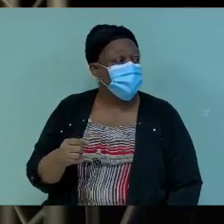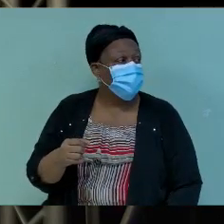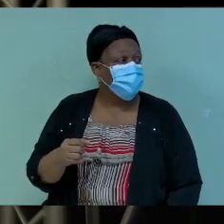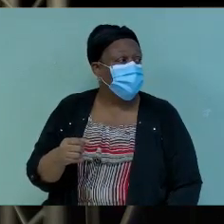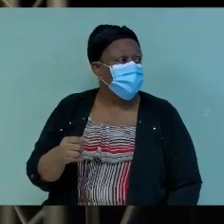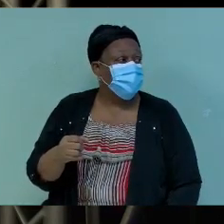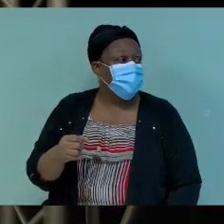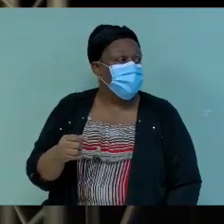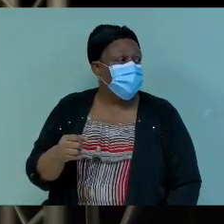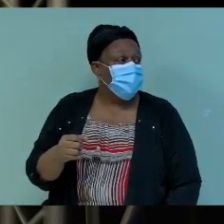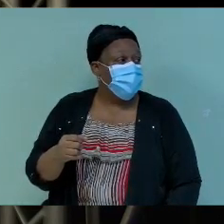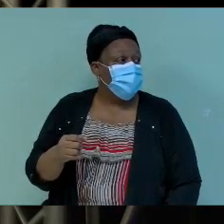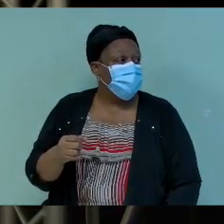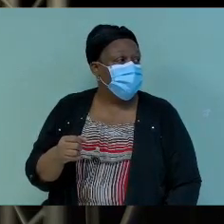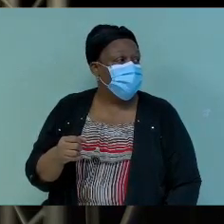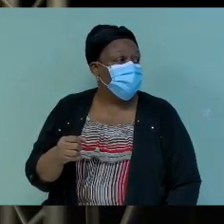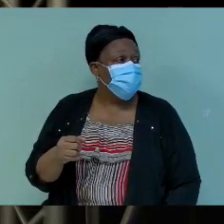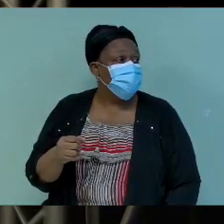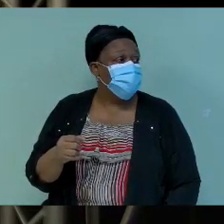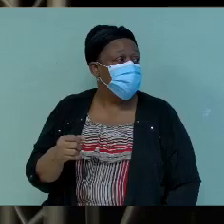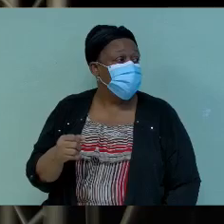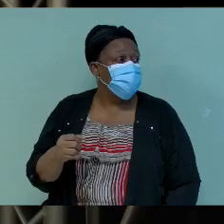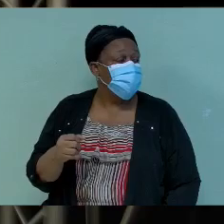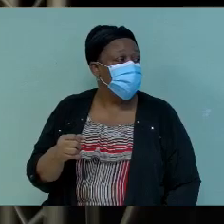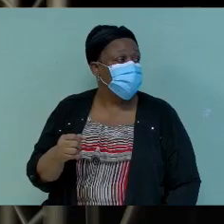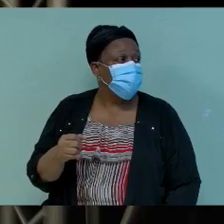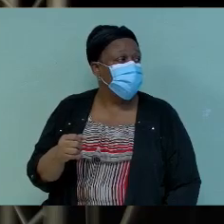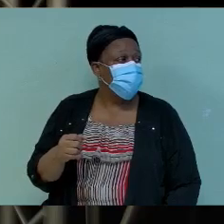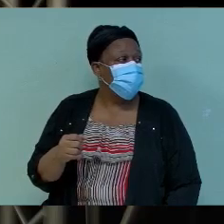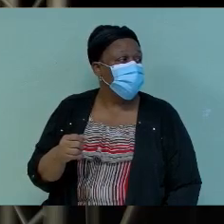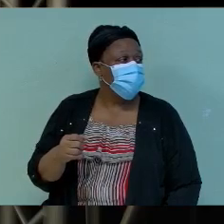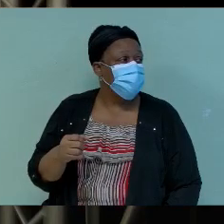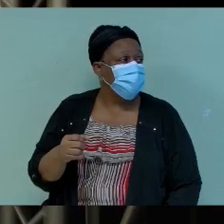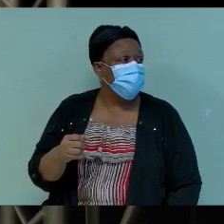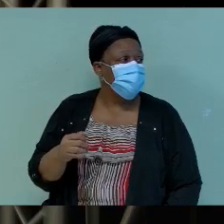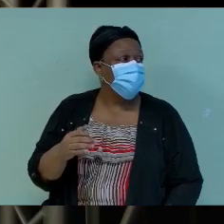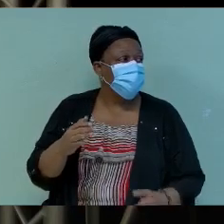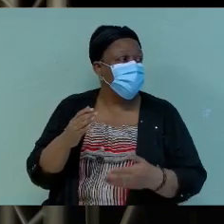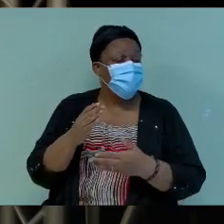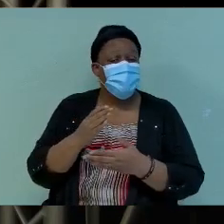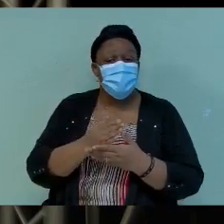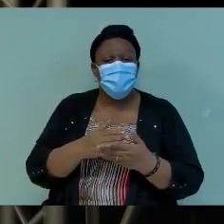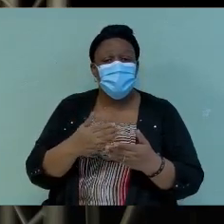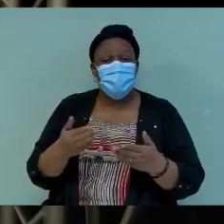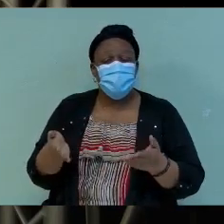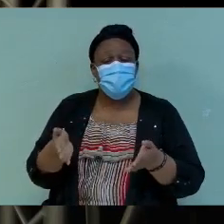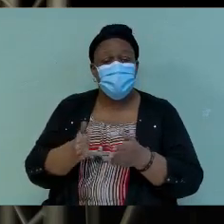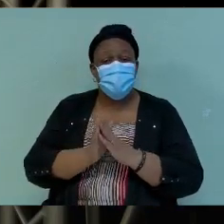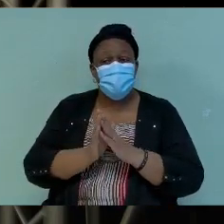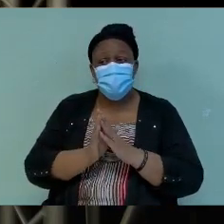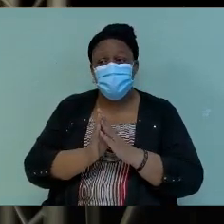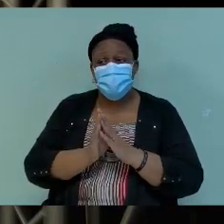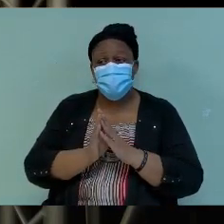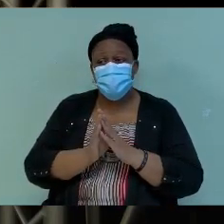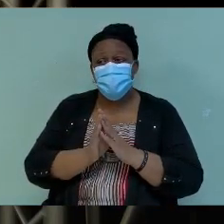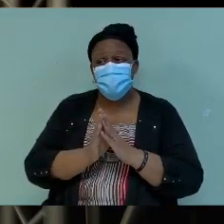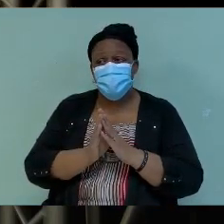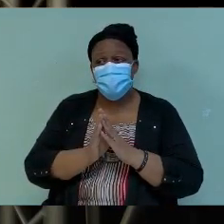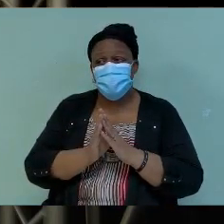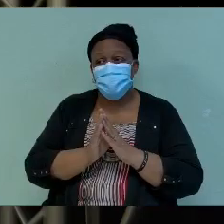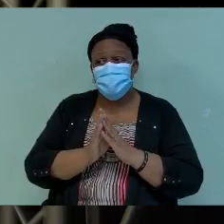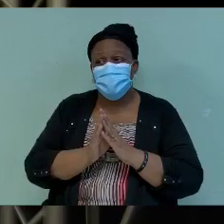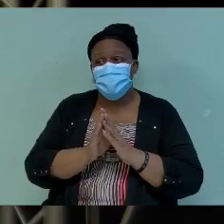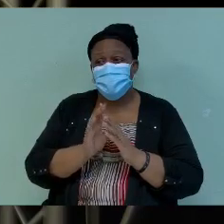for waste traceability. By that, if there is something that happens and someone becomes sick as a result